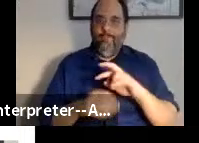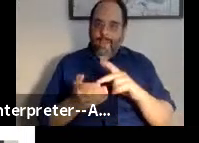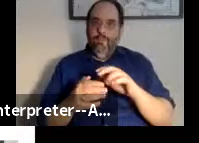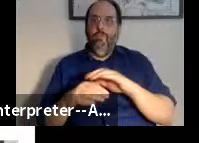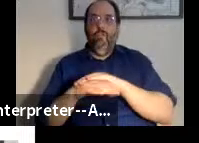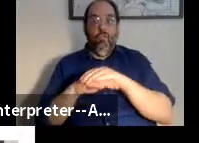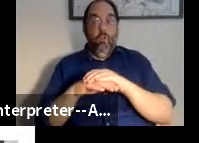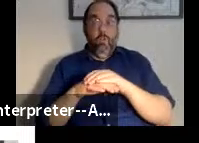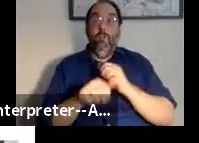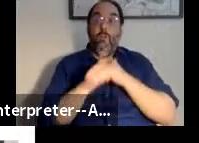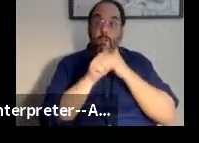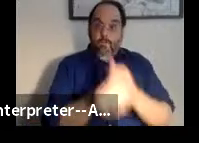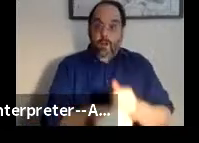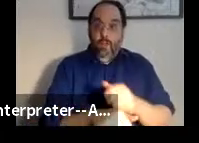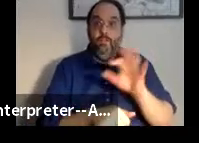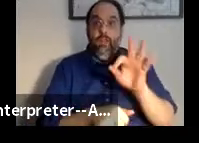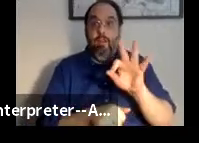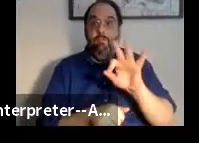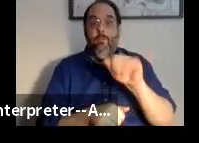ASTM F1951.